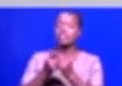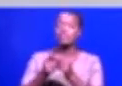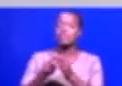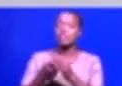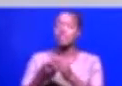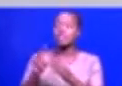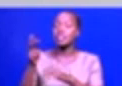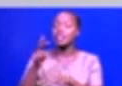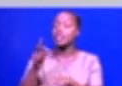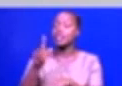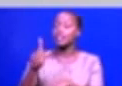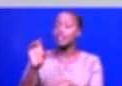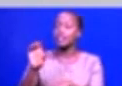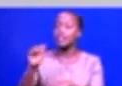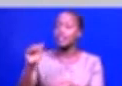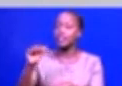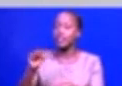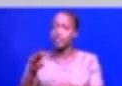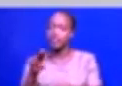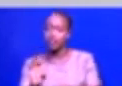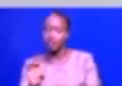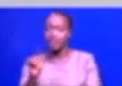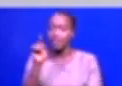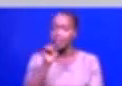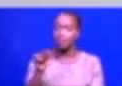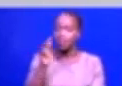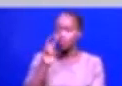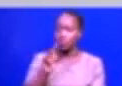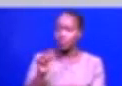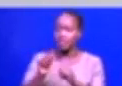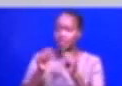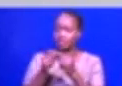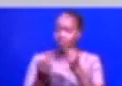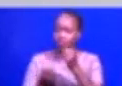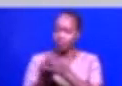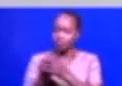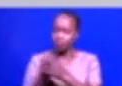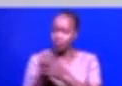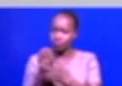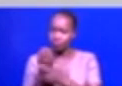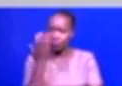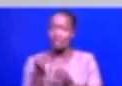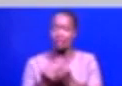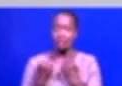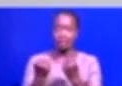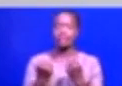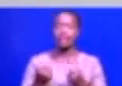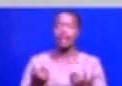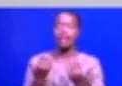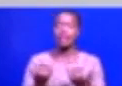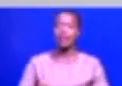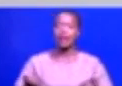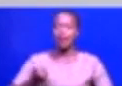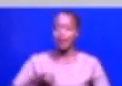leg. And therefore, we saw the team rising up, and you can always see the energy in the young girls